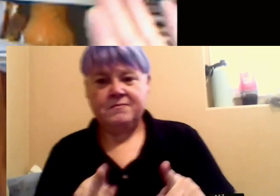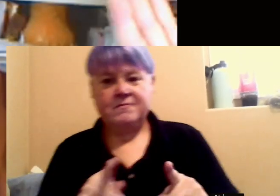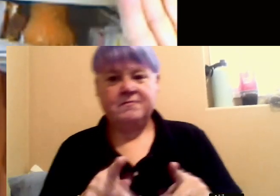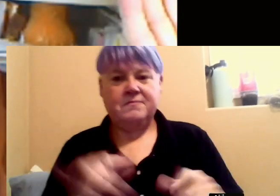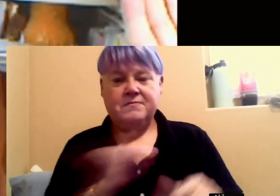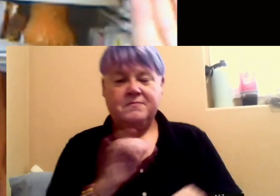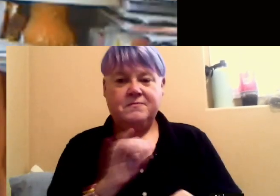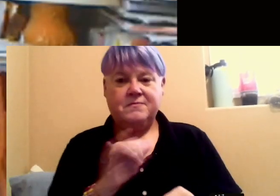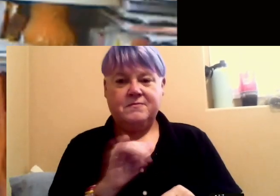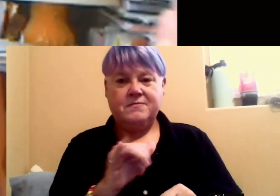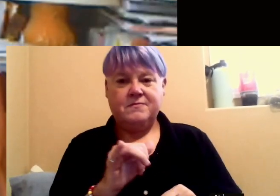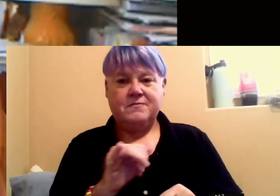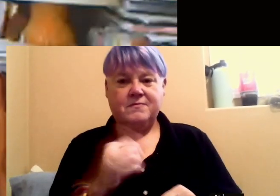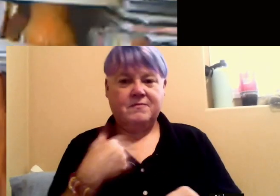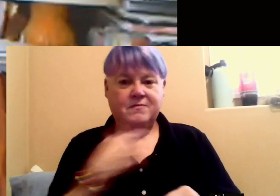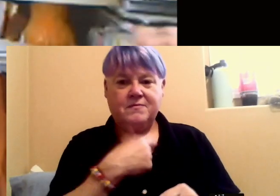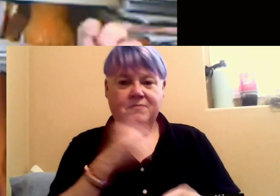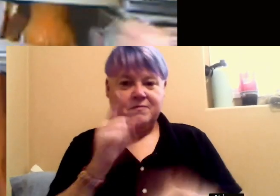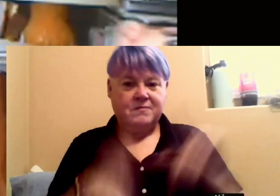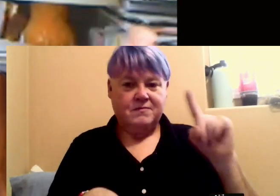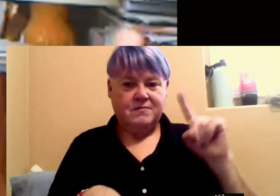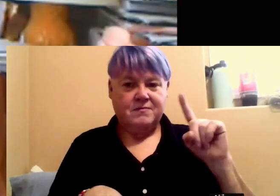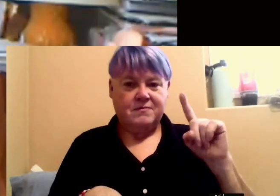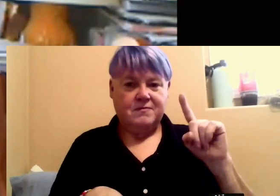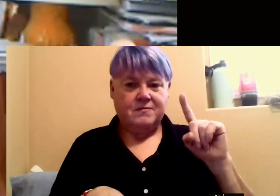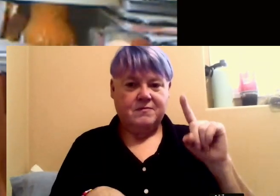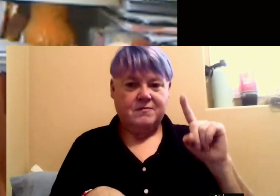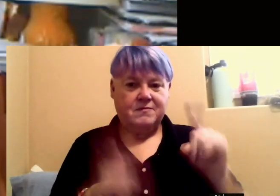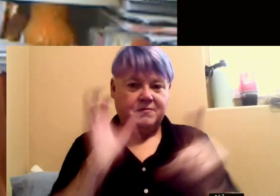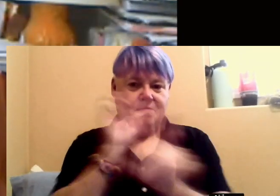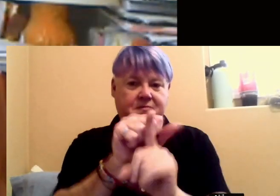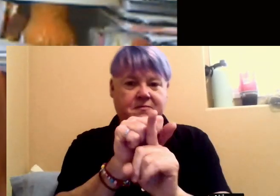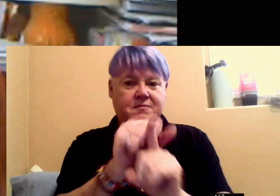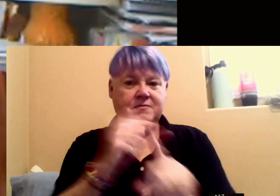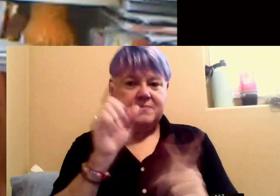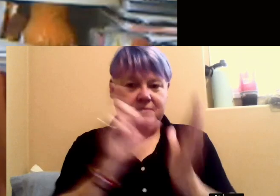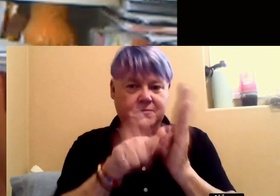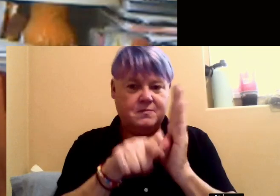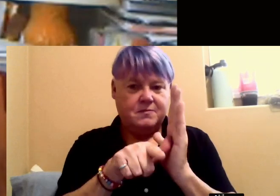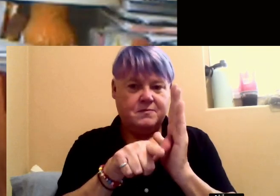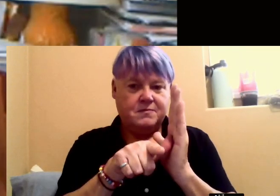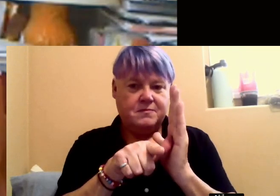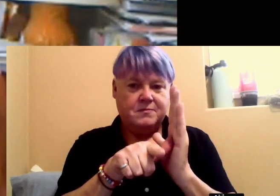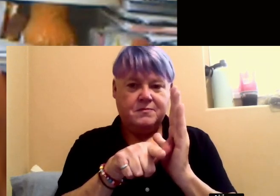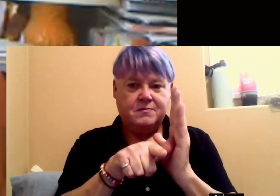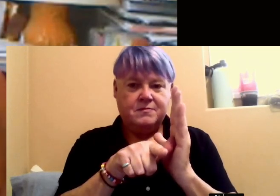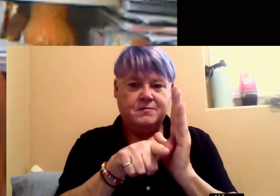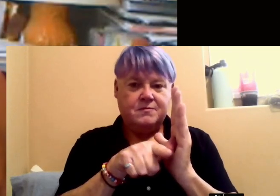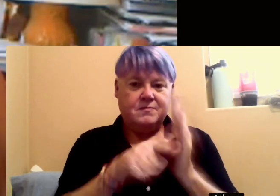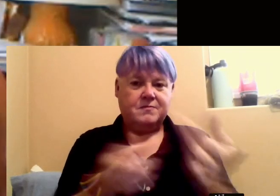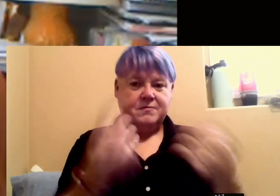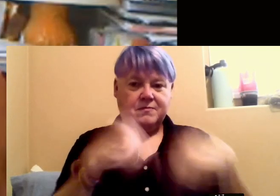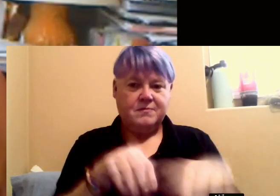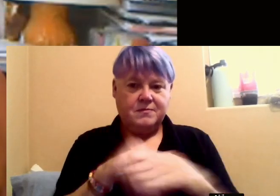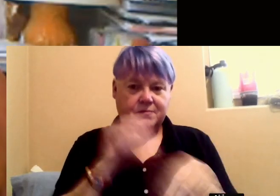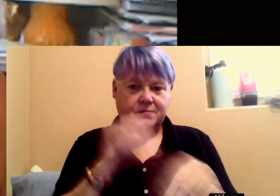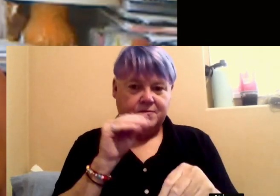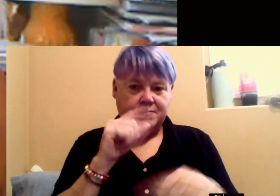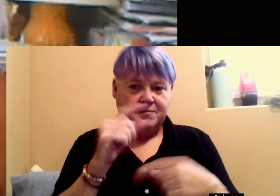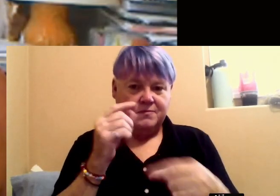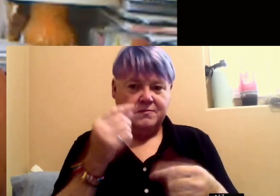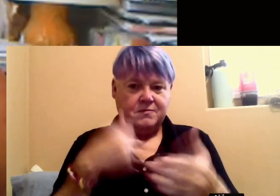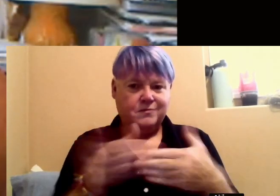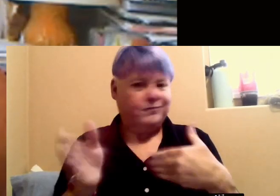you know, we can't be constantly trapped in that moment of coming out as whatever